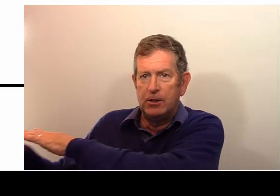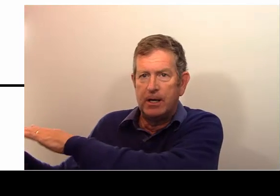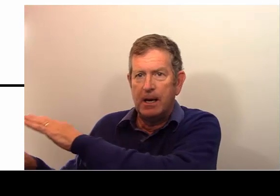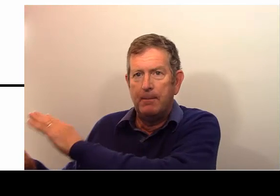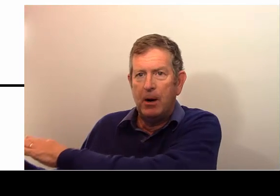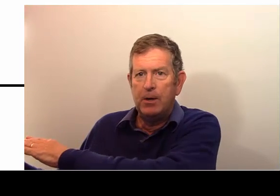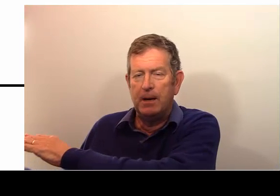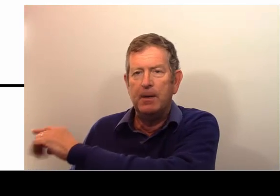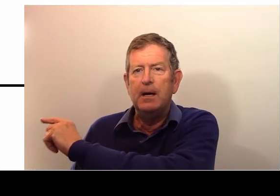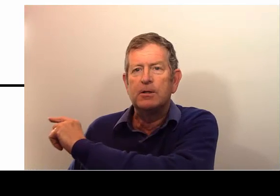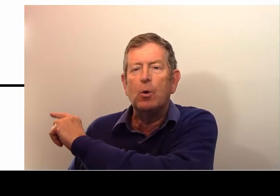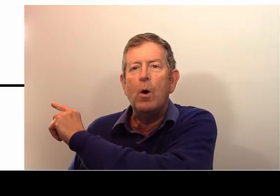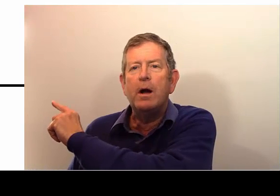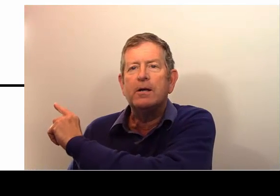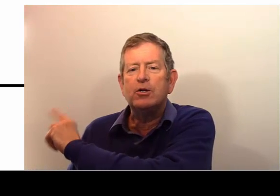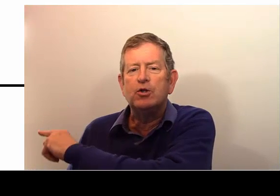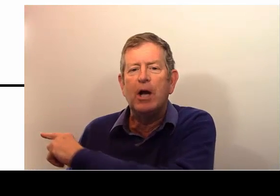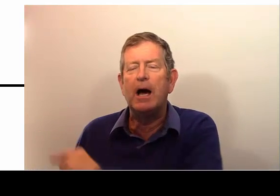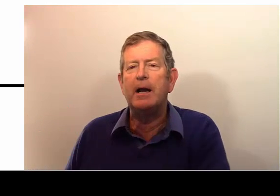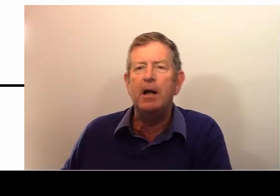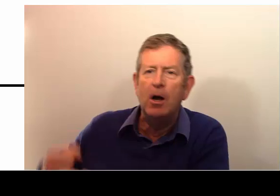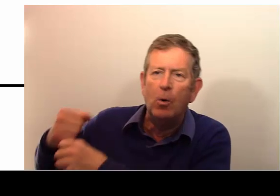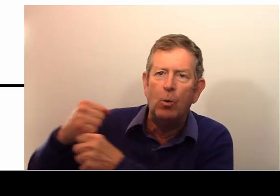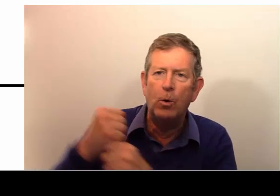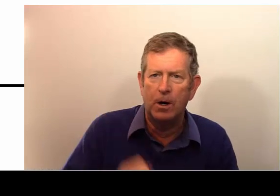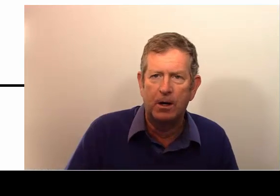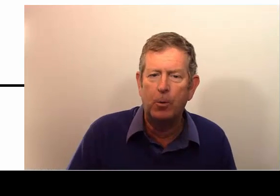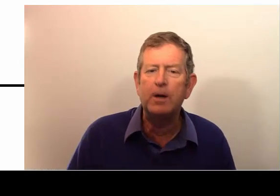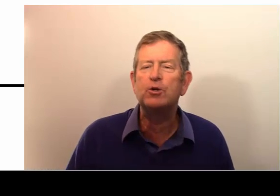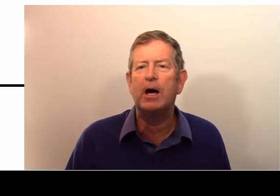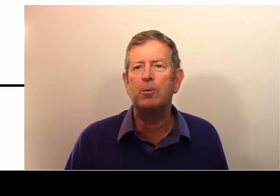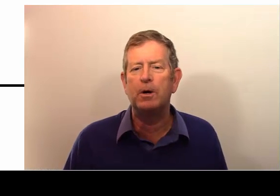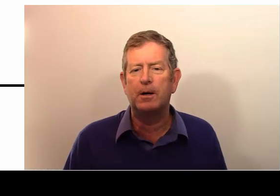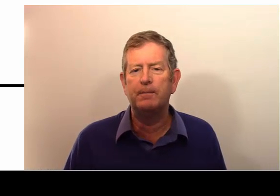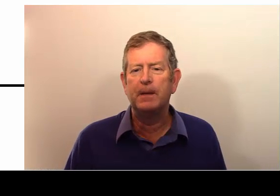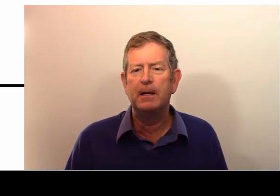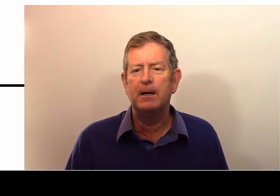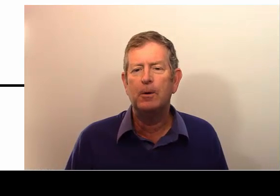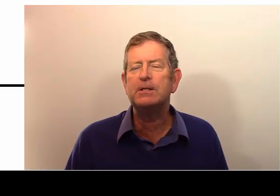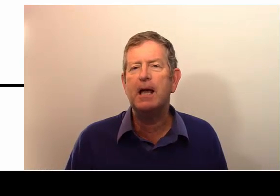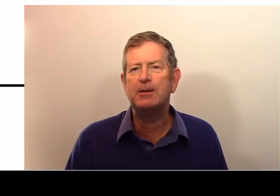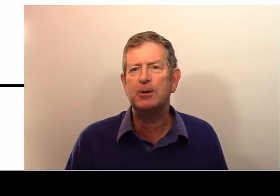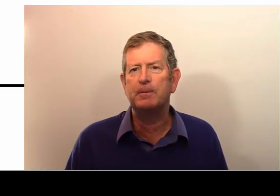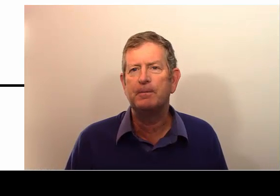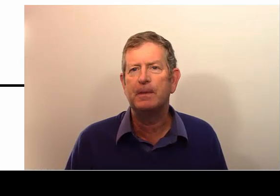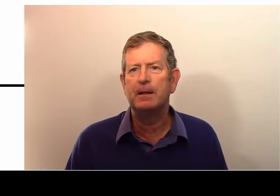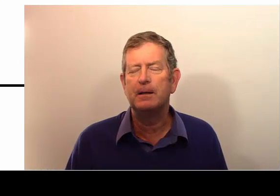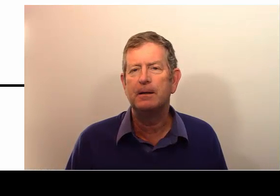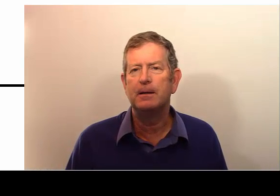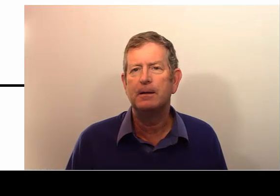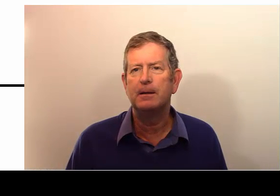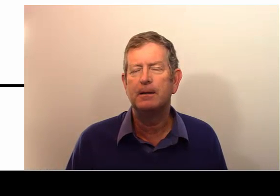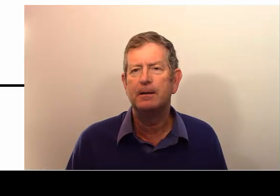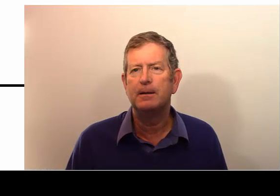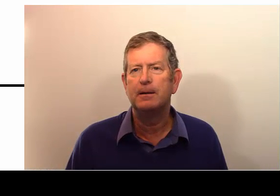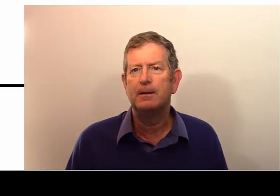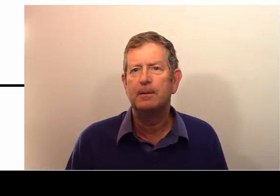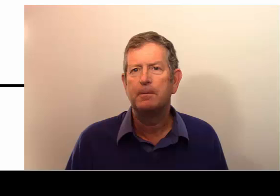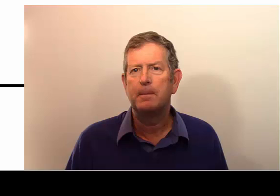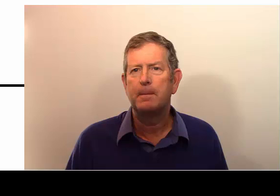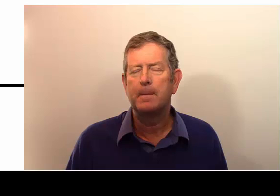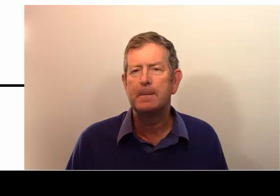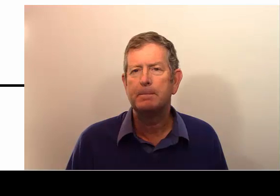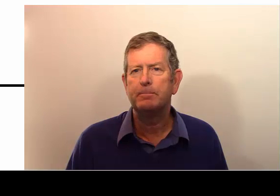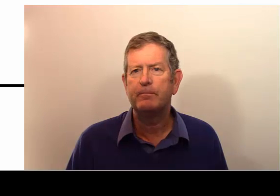John, talking about him. So where does John work? Where does John work? What's the answer?